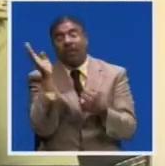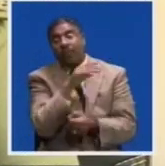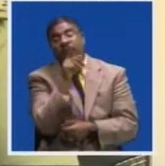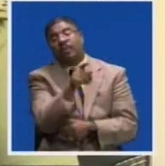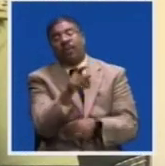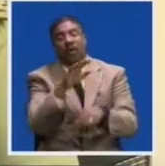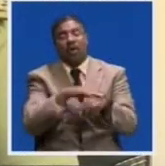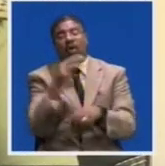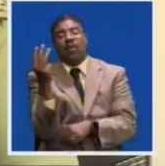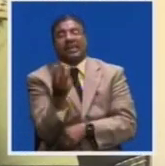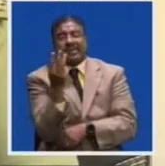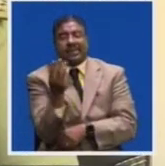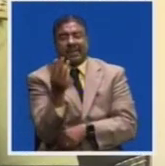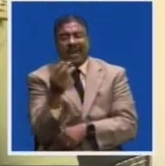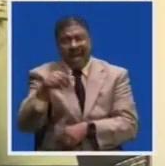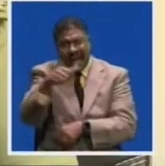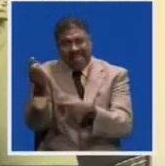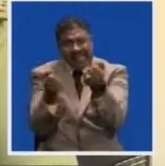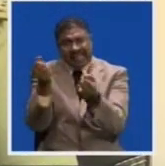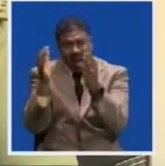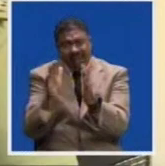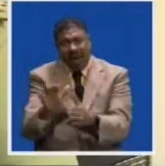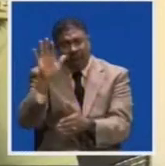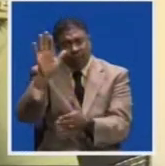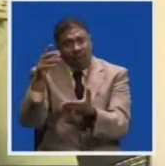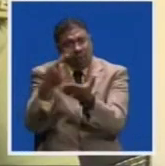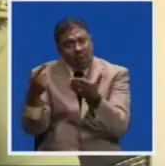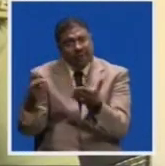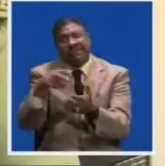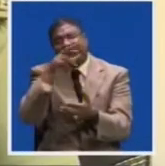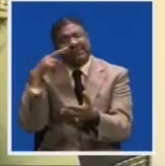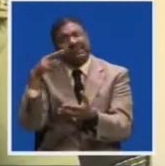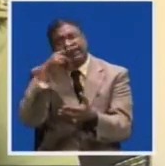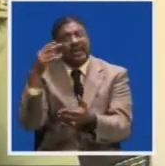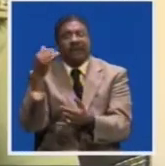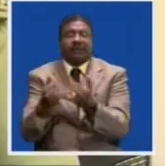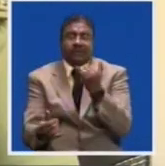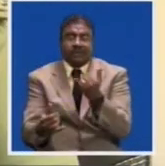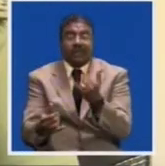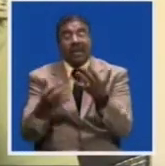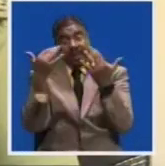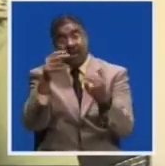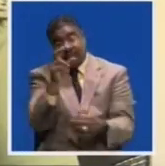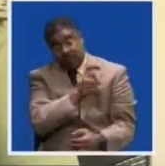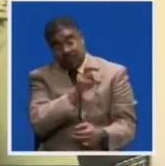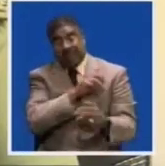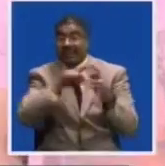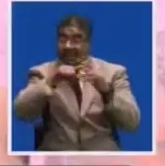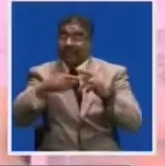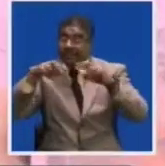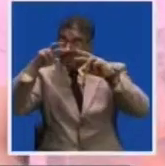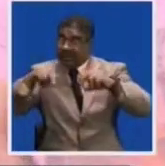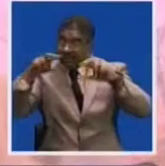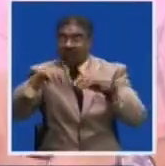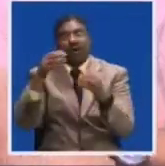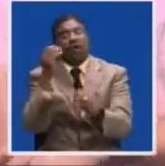Wednesday, while another driver had most of the goods on his truck looted. Police have launched investigations into both cases, and